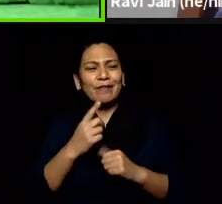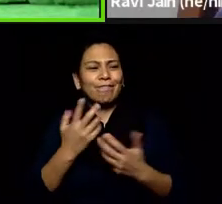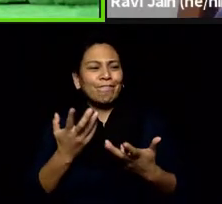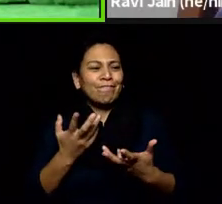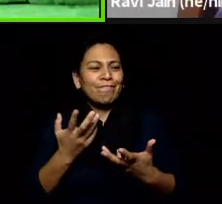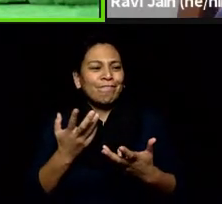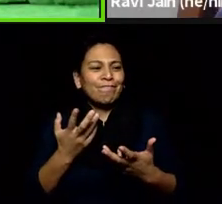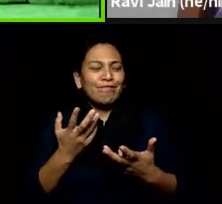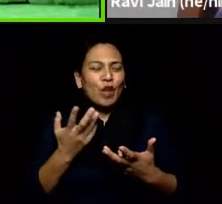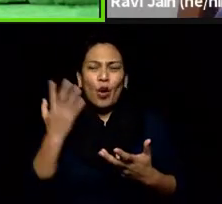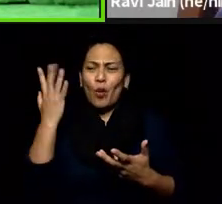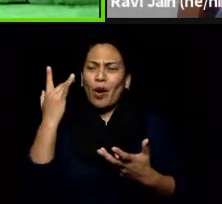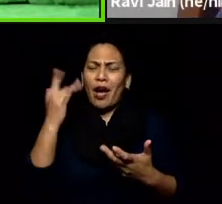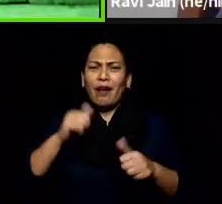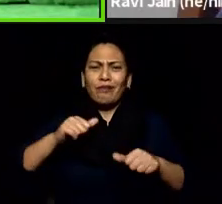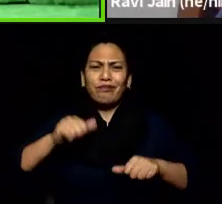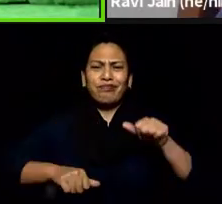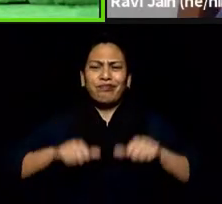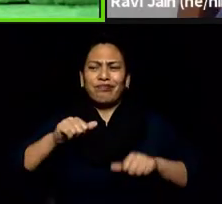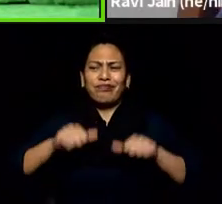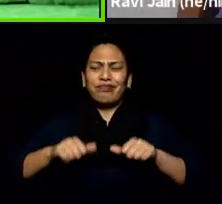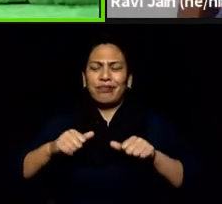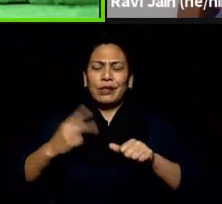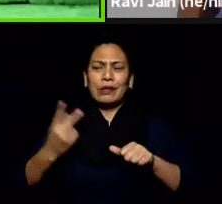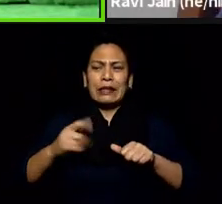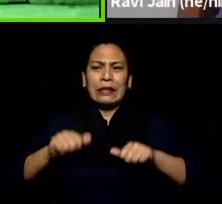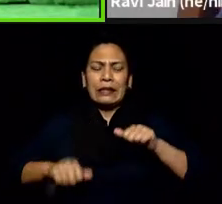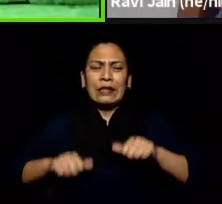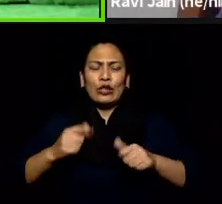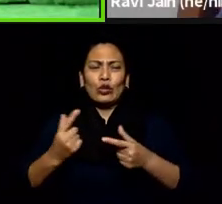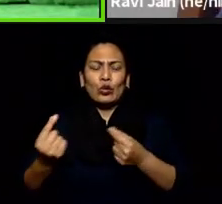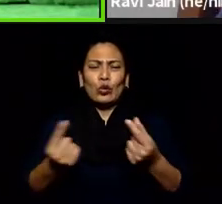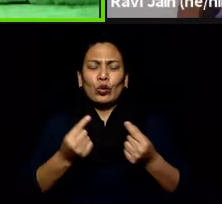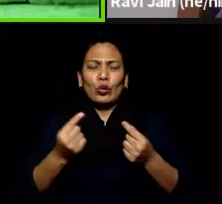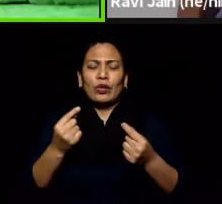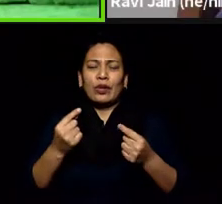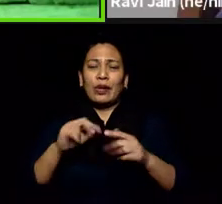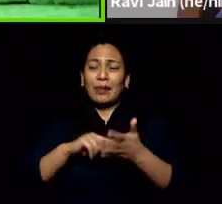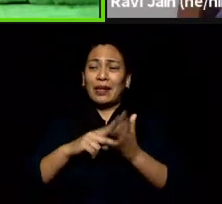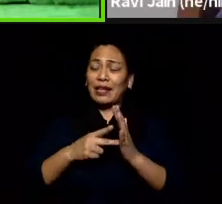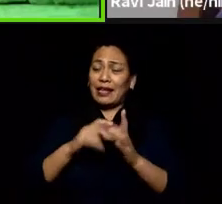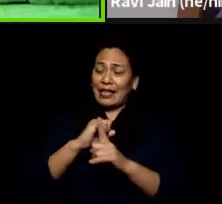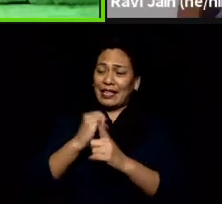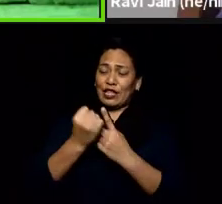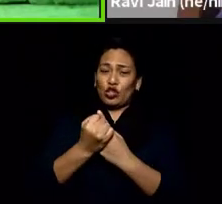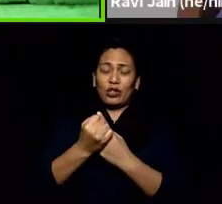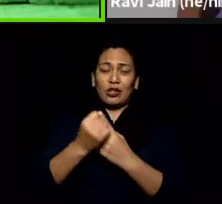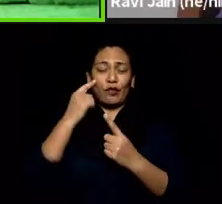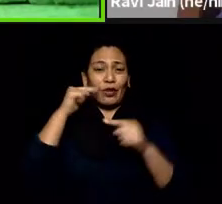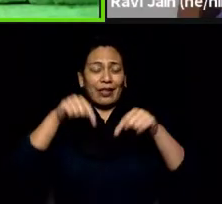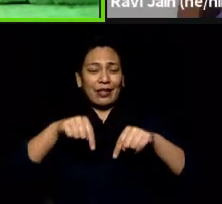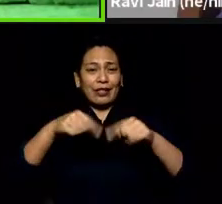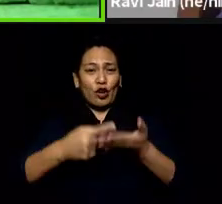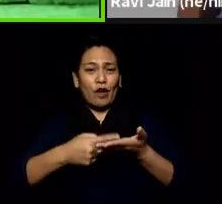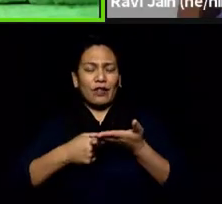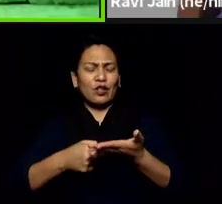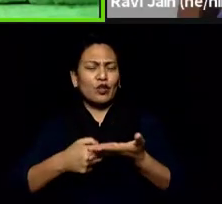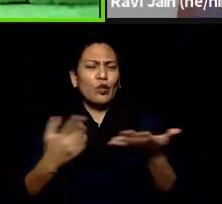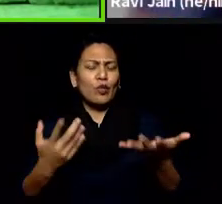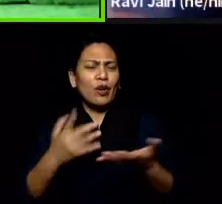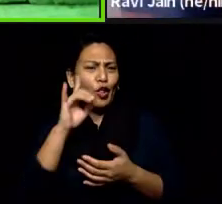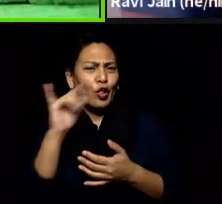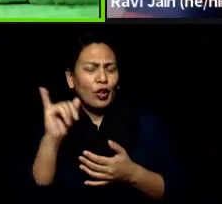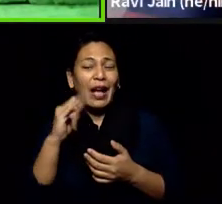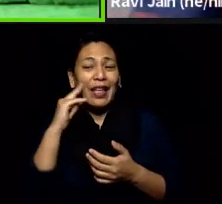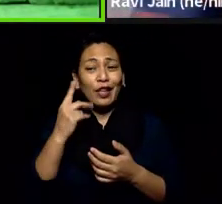so uncertain around one another? What are the conditions? And I think it would be great for maybe both of